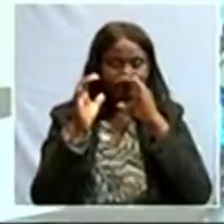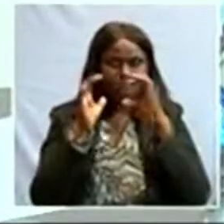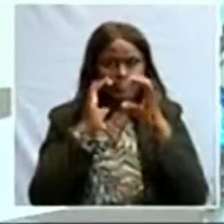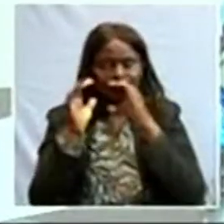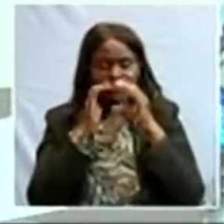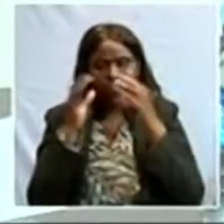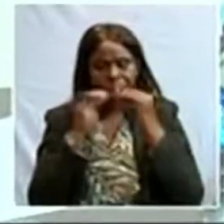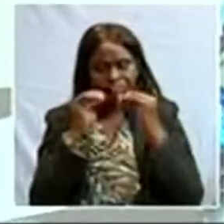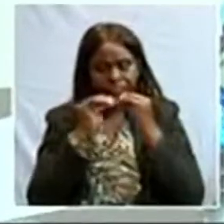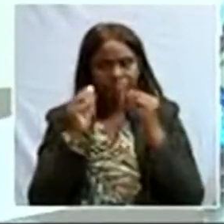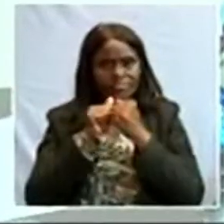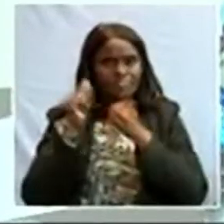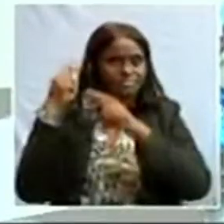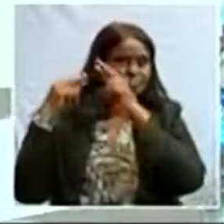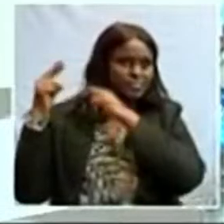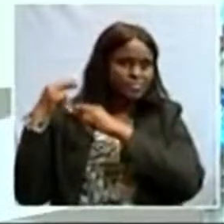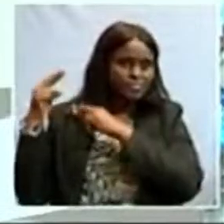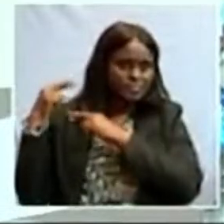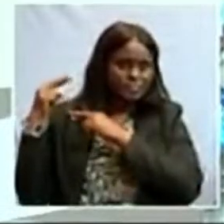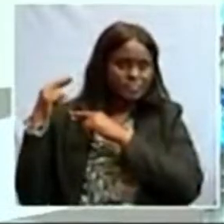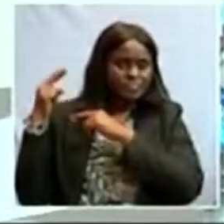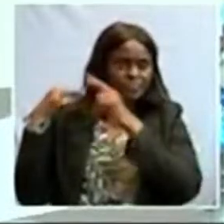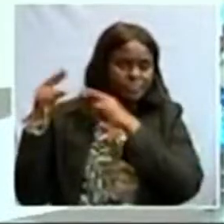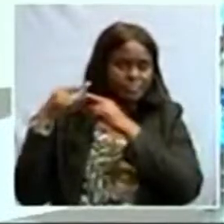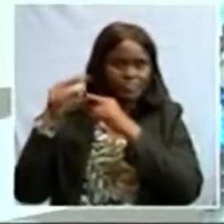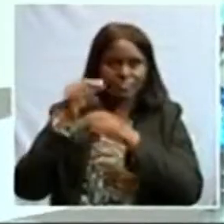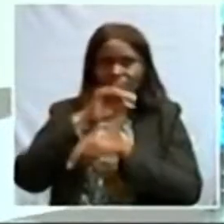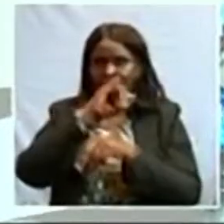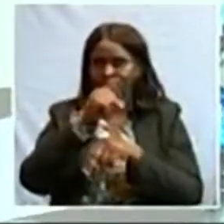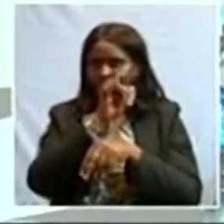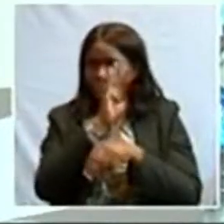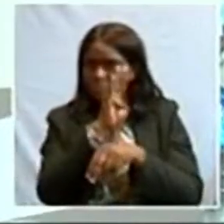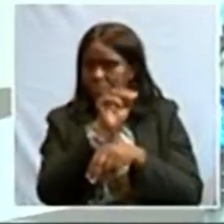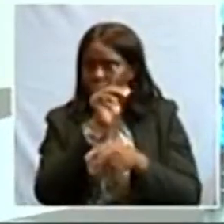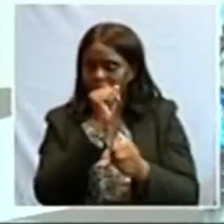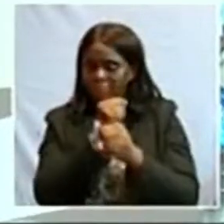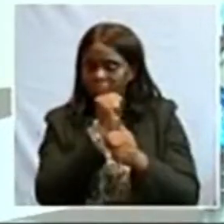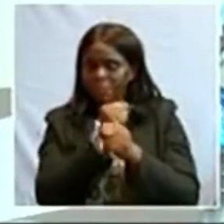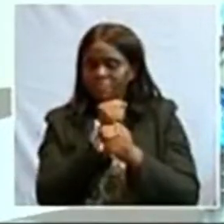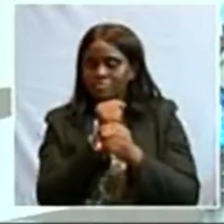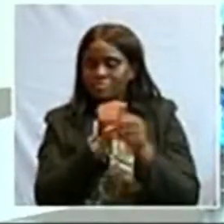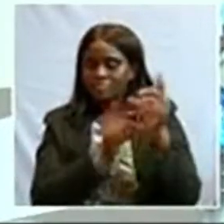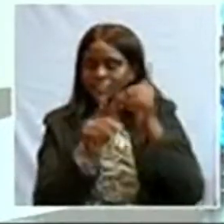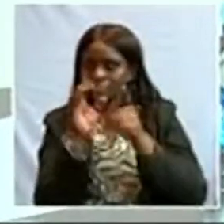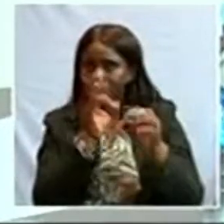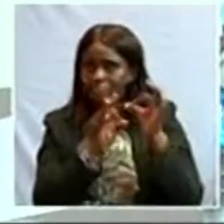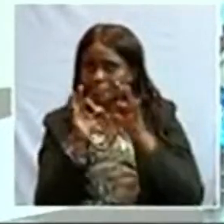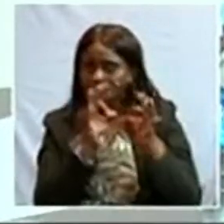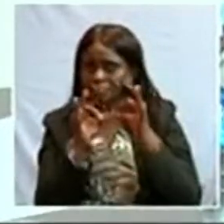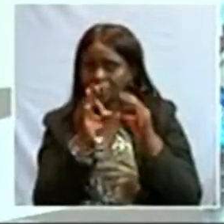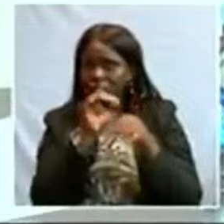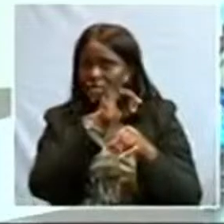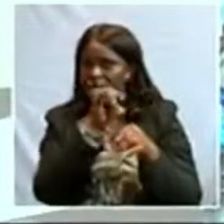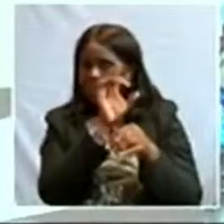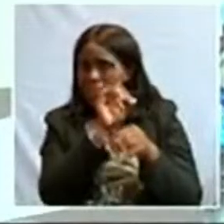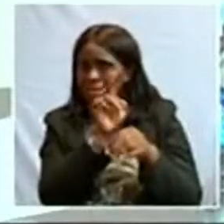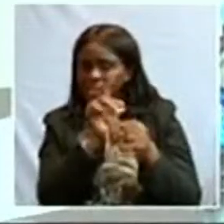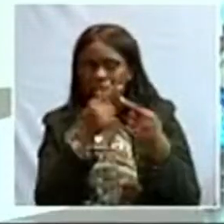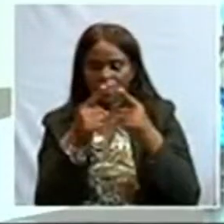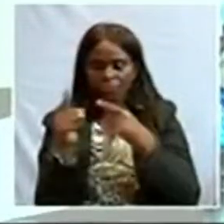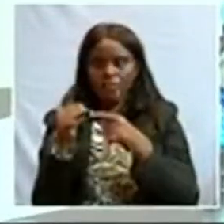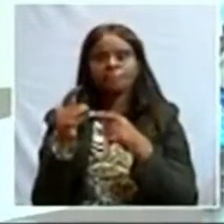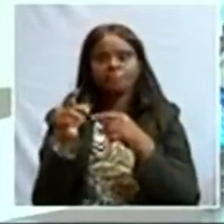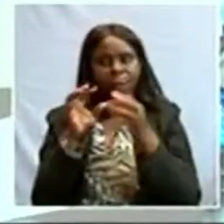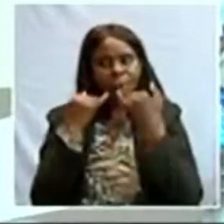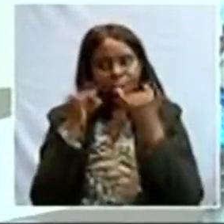a revised job description. However, we have been able to receive different instructions over